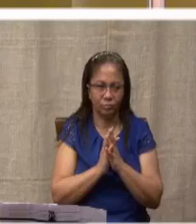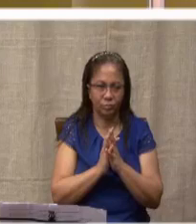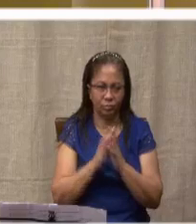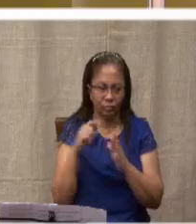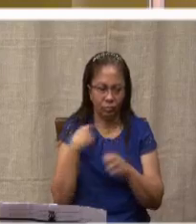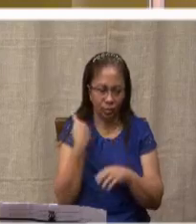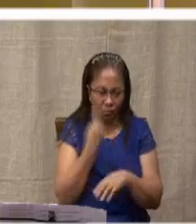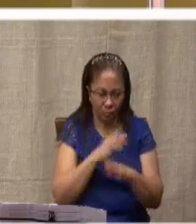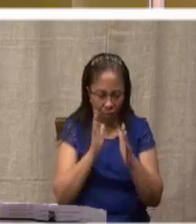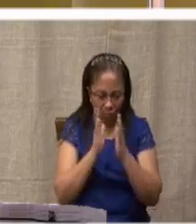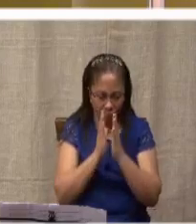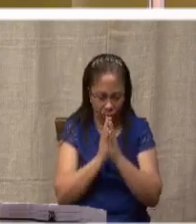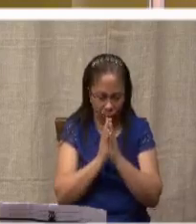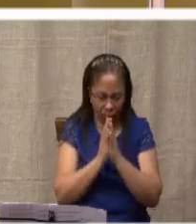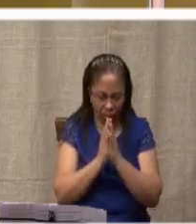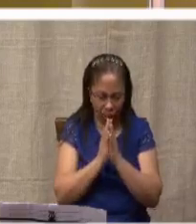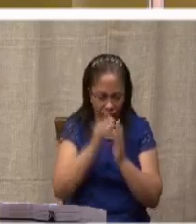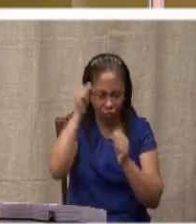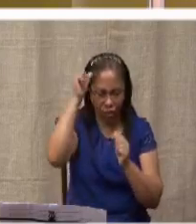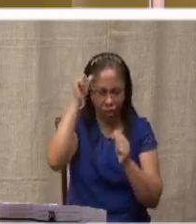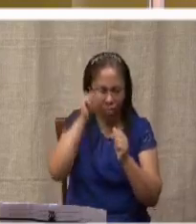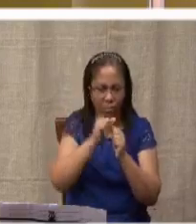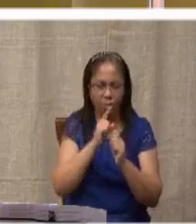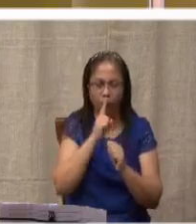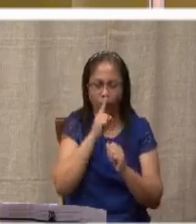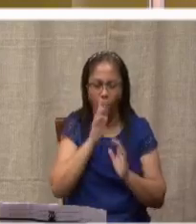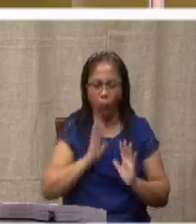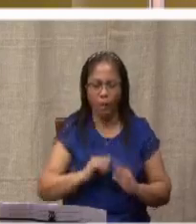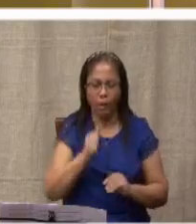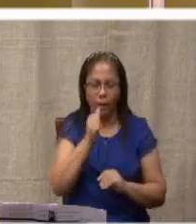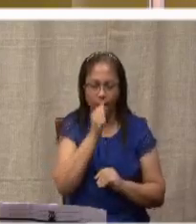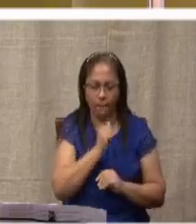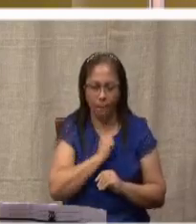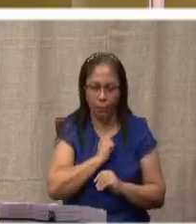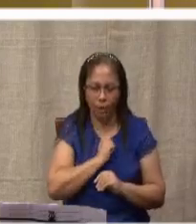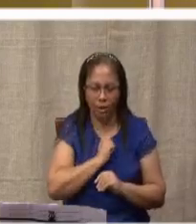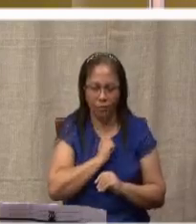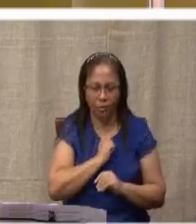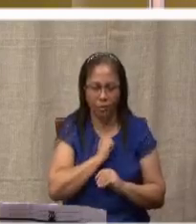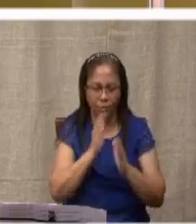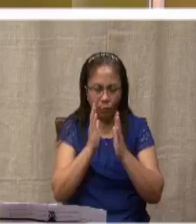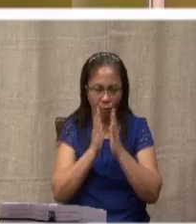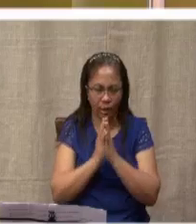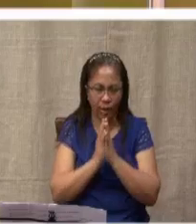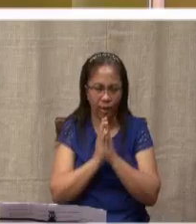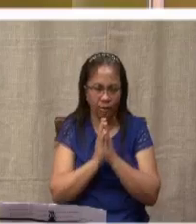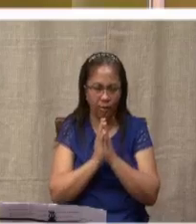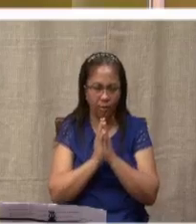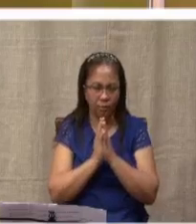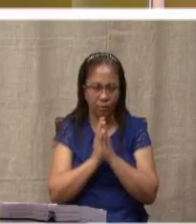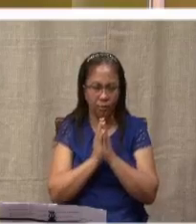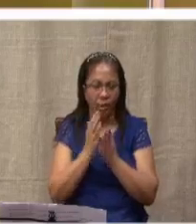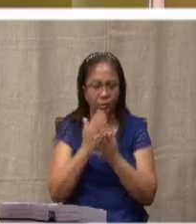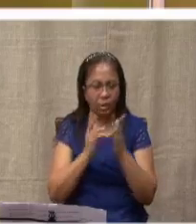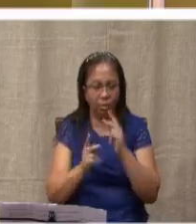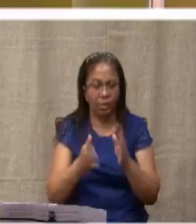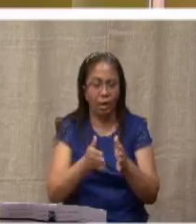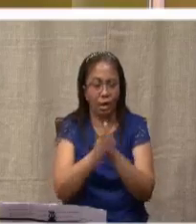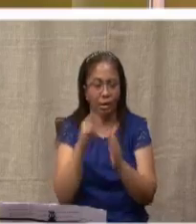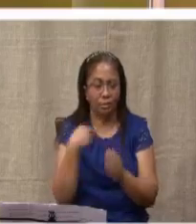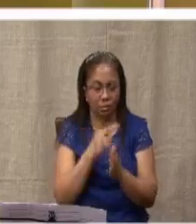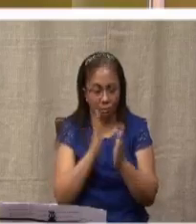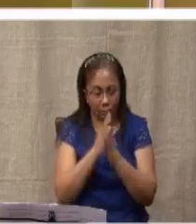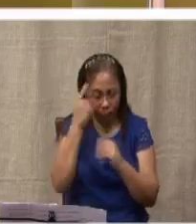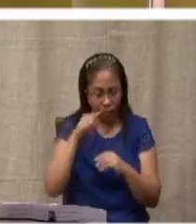we bow our heads now and remember in silence our own personal intentions and the intentions of those who've asked for